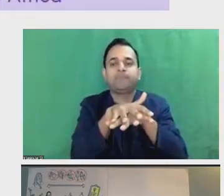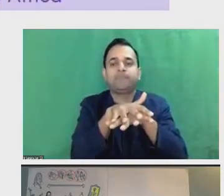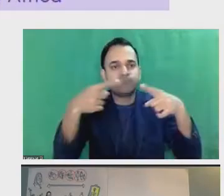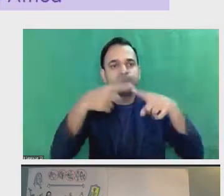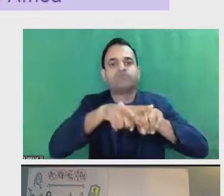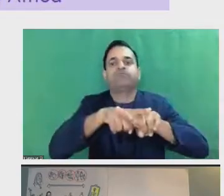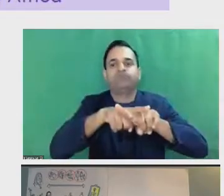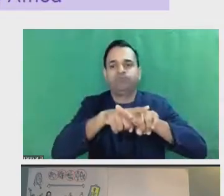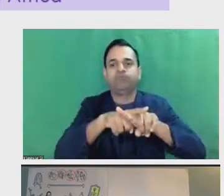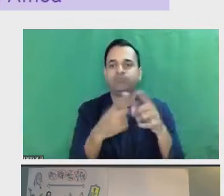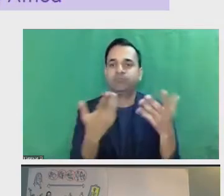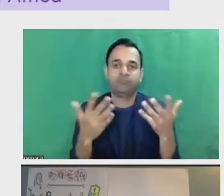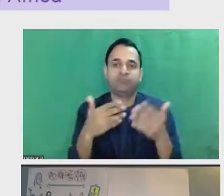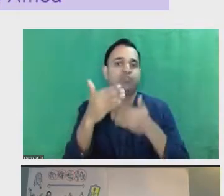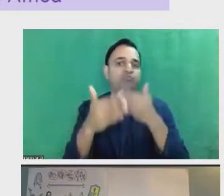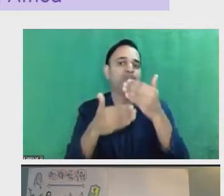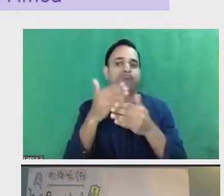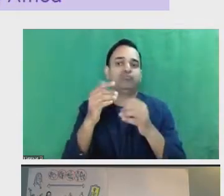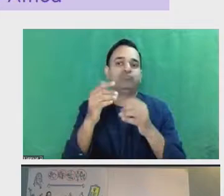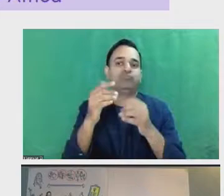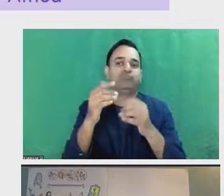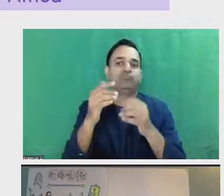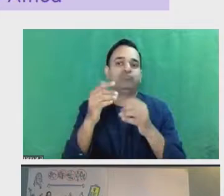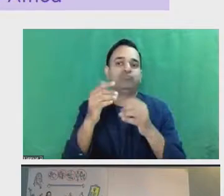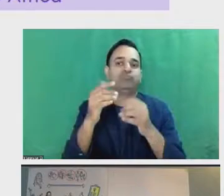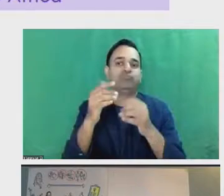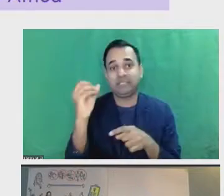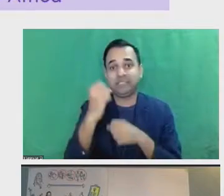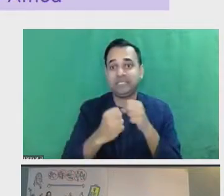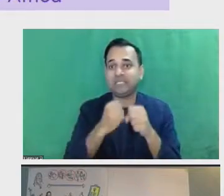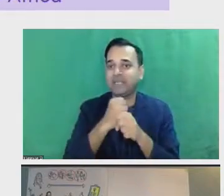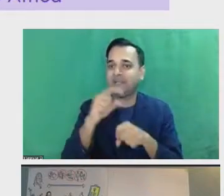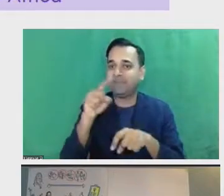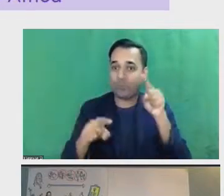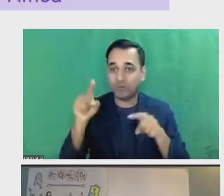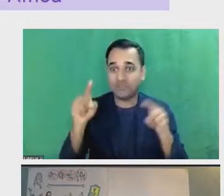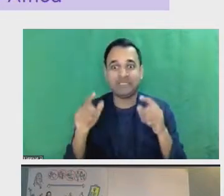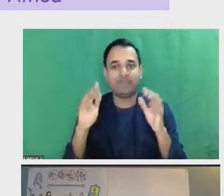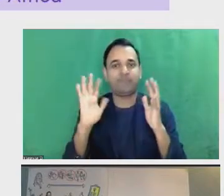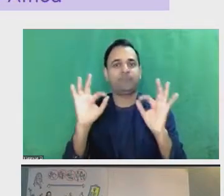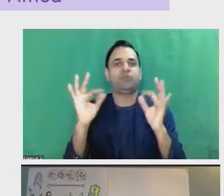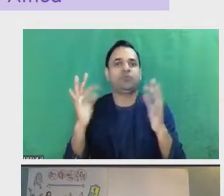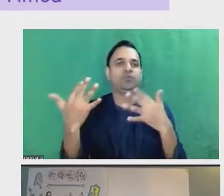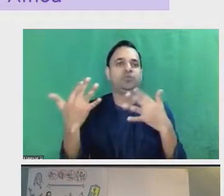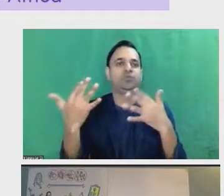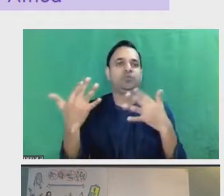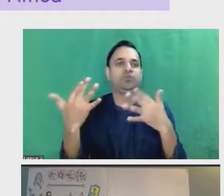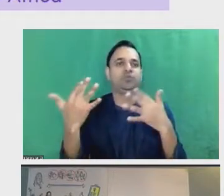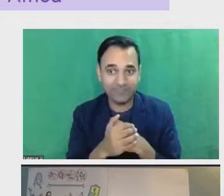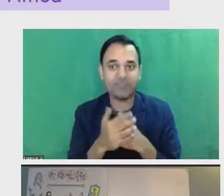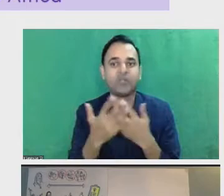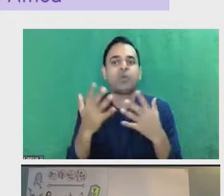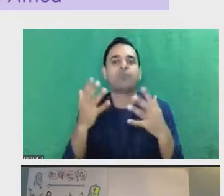That was very, very well said, as you've highlighted the importance of being able to really define what